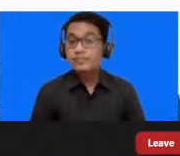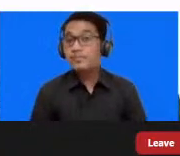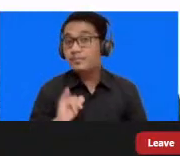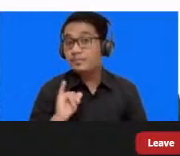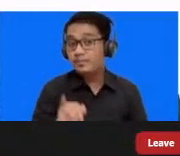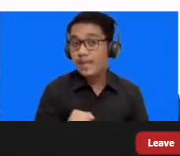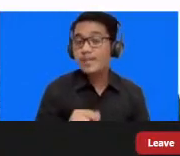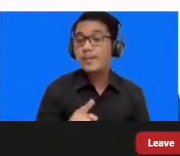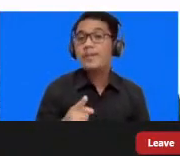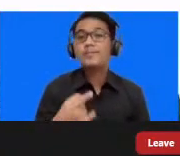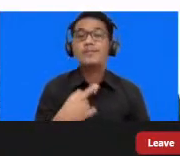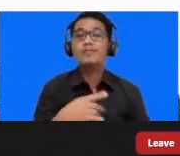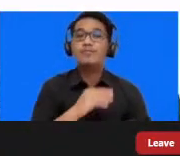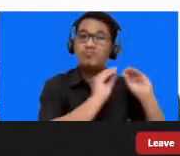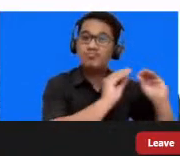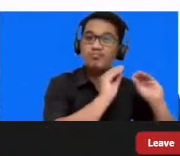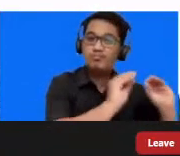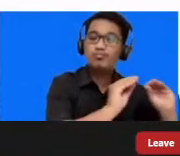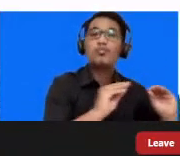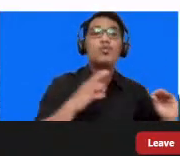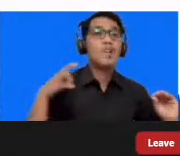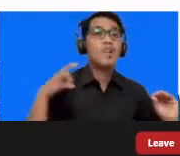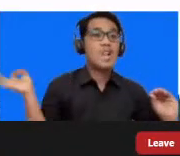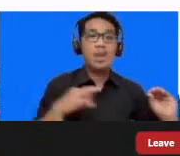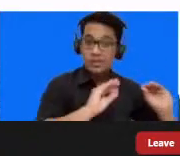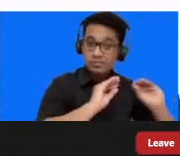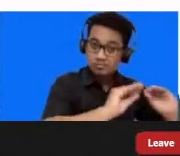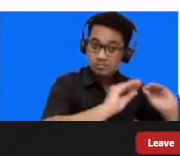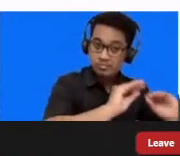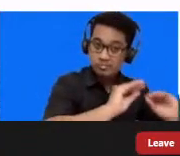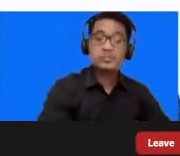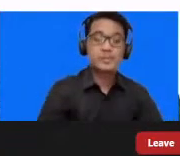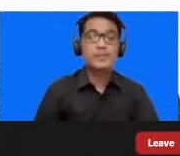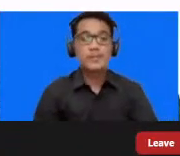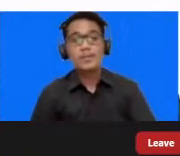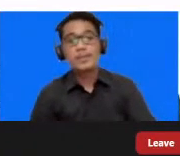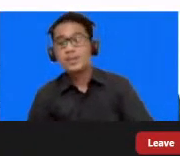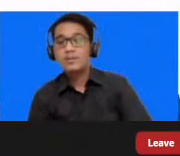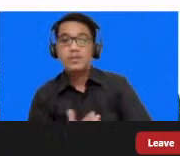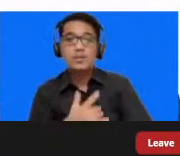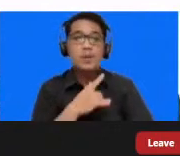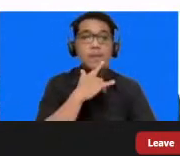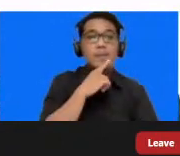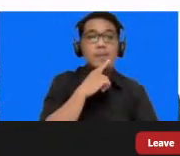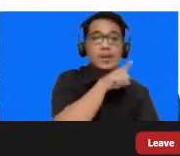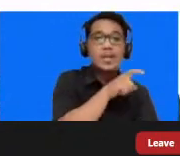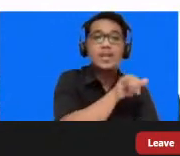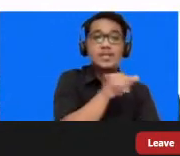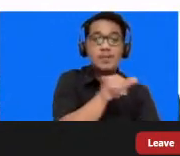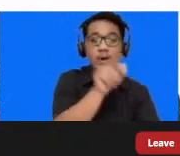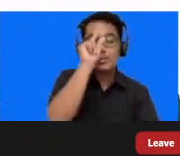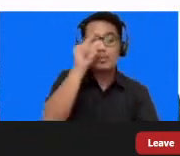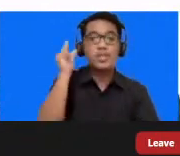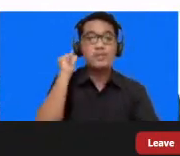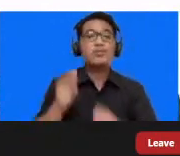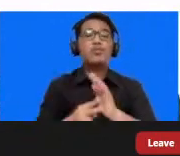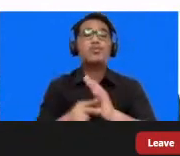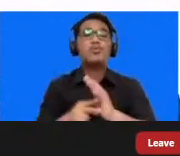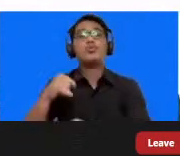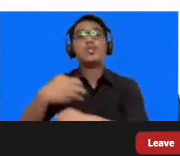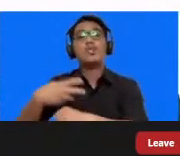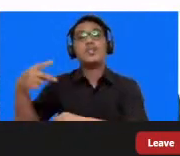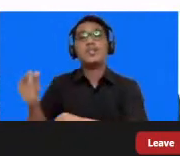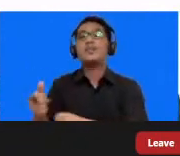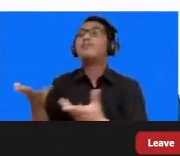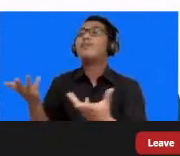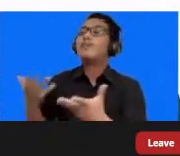and maybe same question for Mrs. Niger. How Bangladesh ensure that the youth groups updated with the latest issues